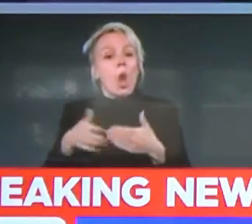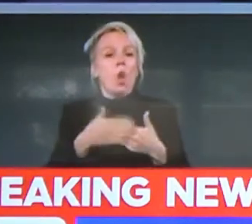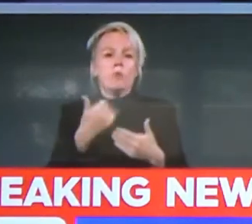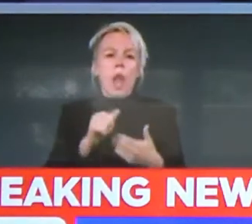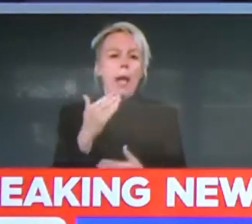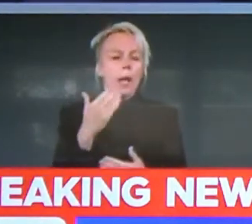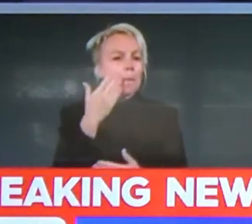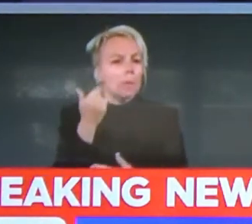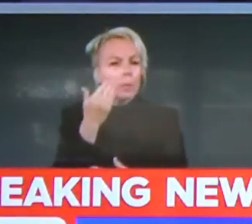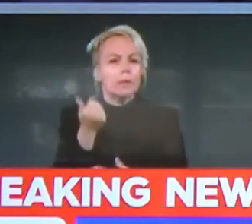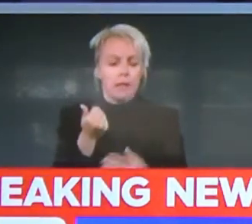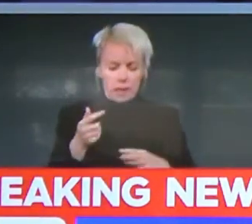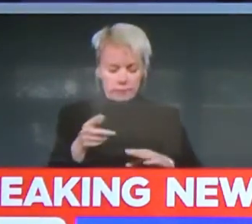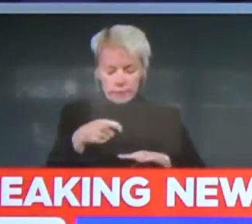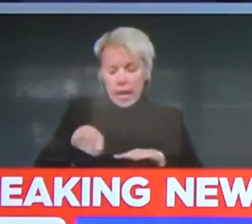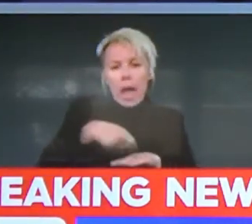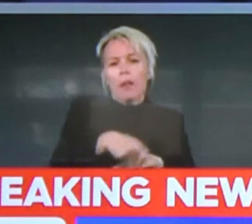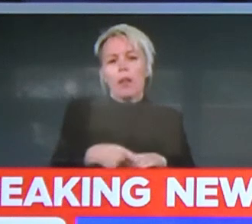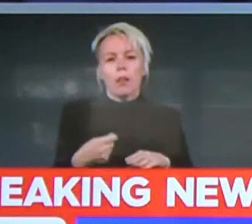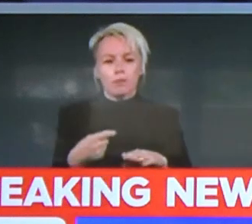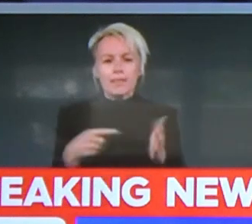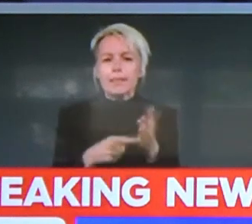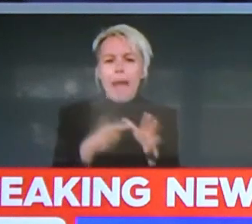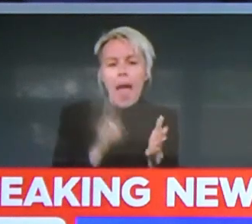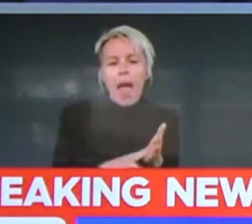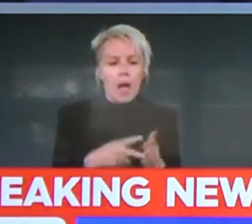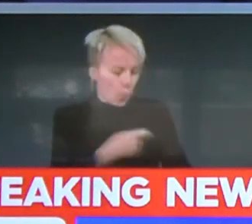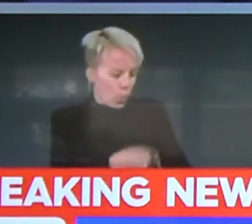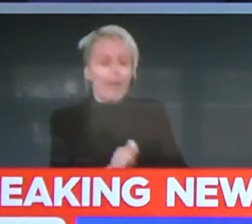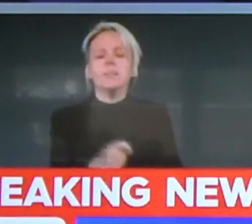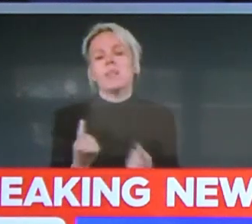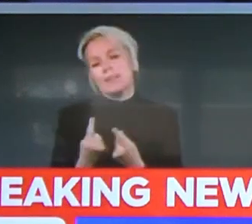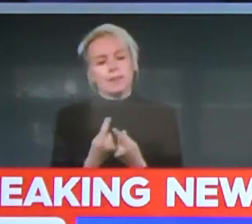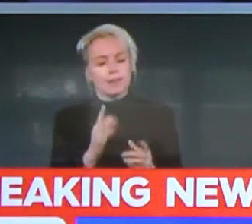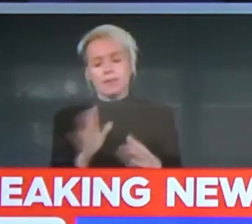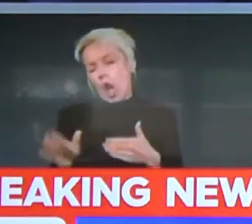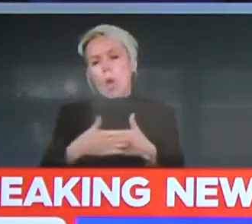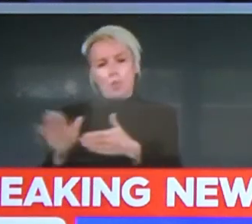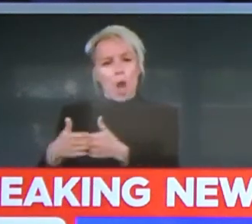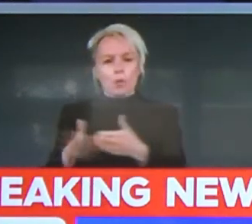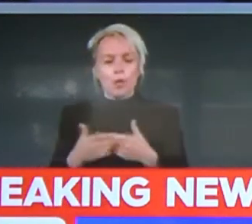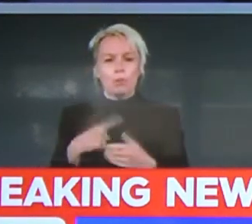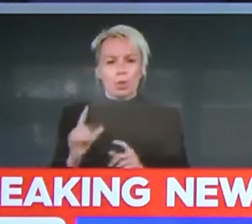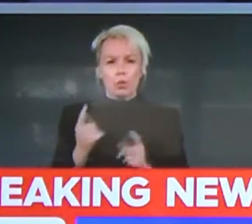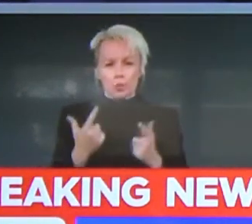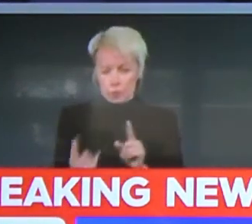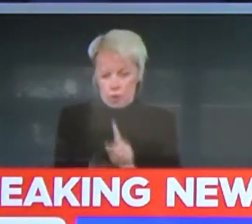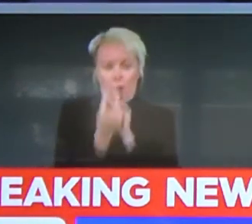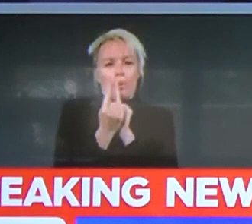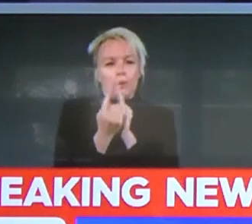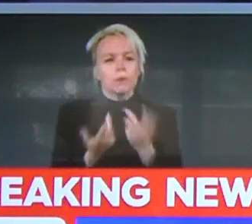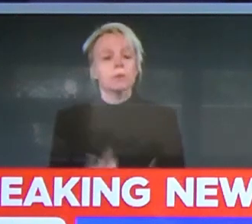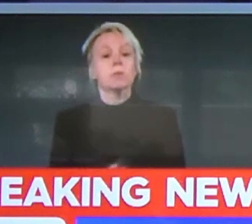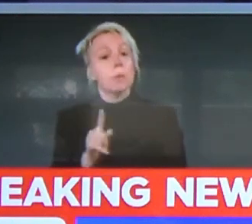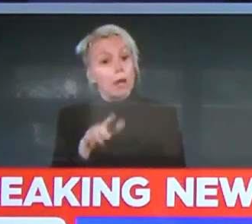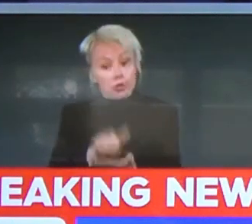etc. Those premises, because they're personal services premises, they will obviously not be able to remain open. So I want to be very clear, the